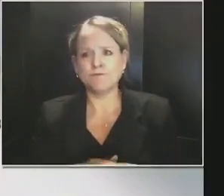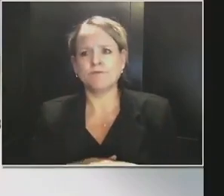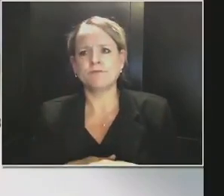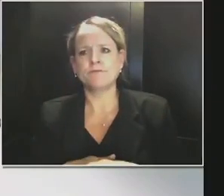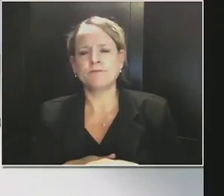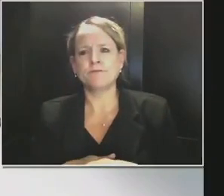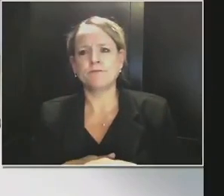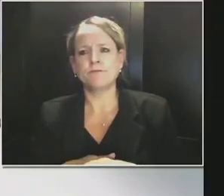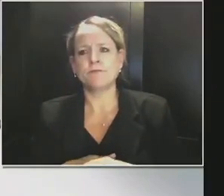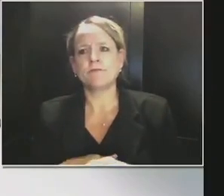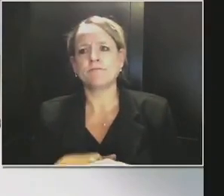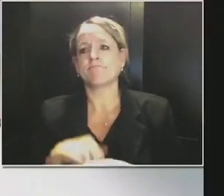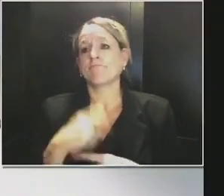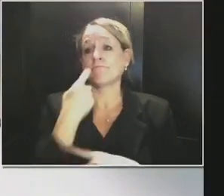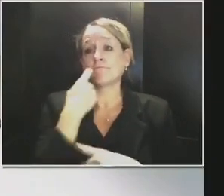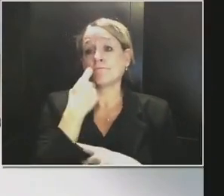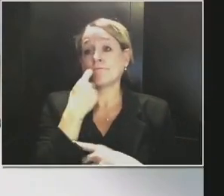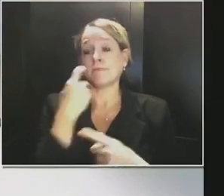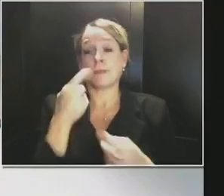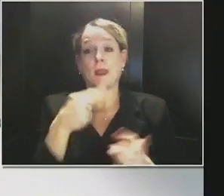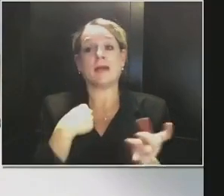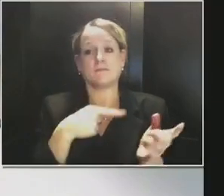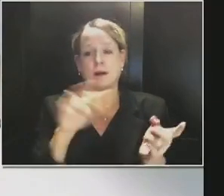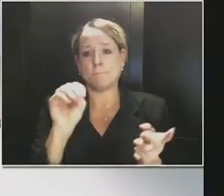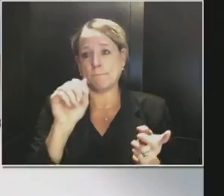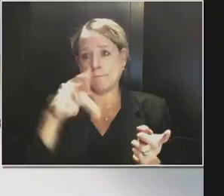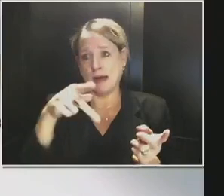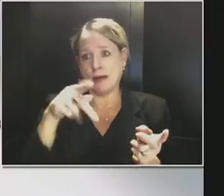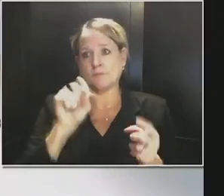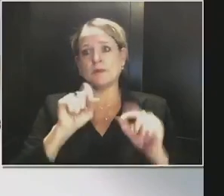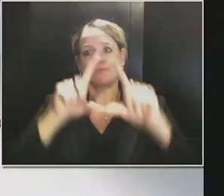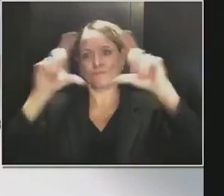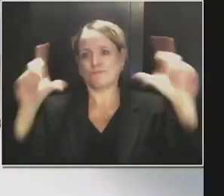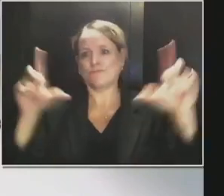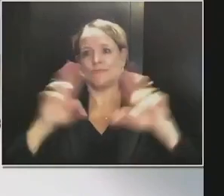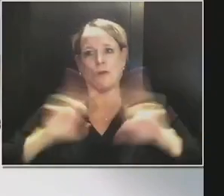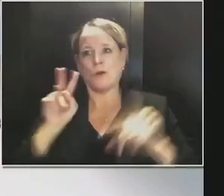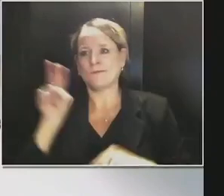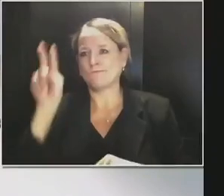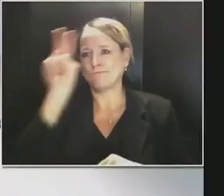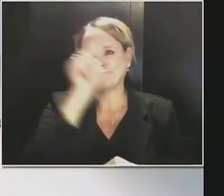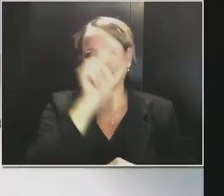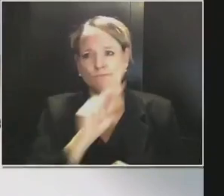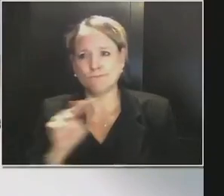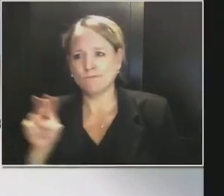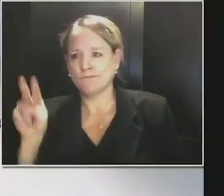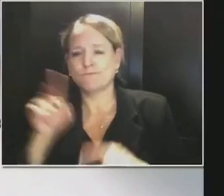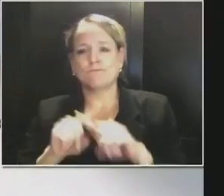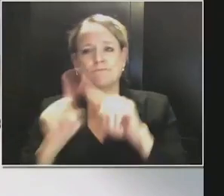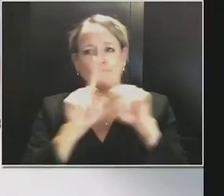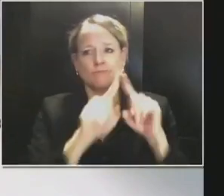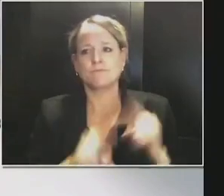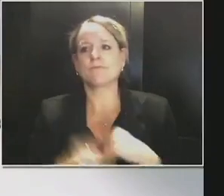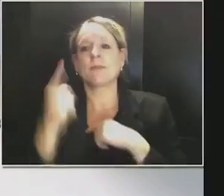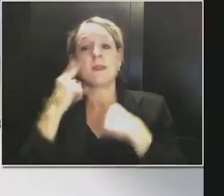trend data, looking at the burden of disease and trajectory over time, over the last 14